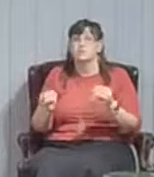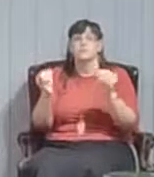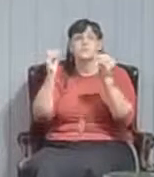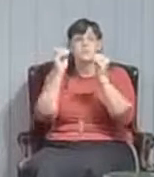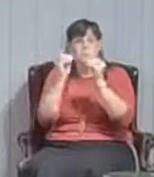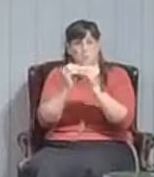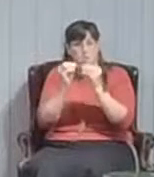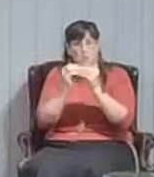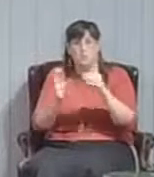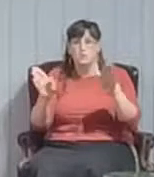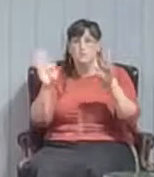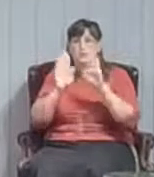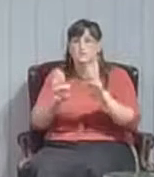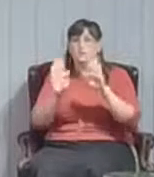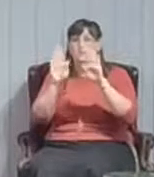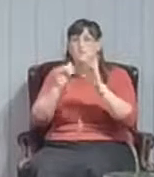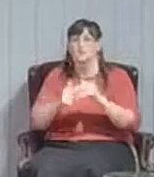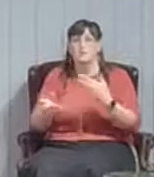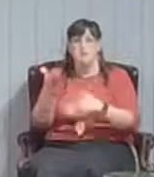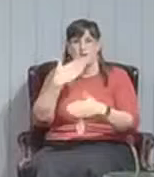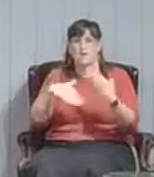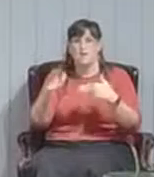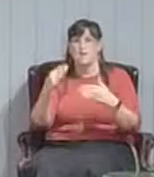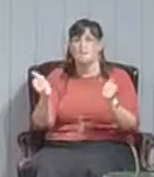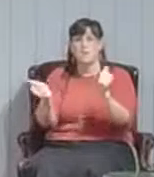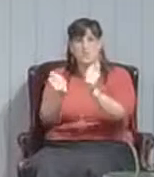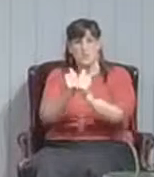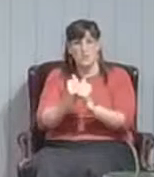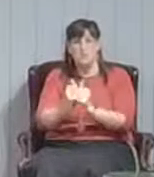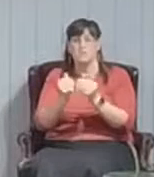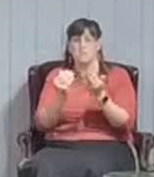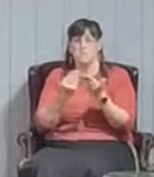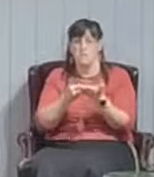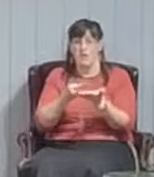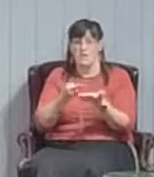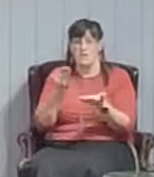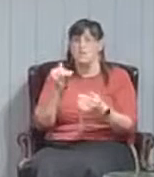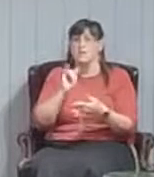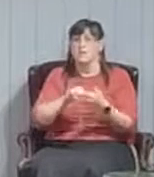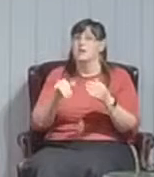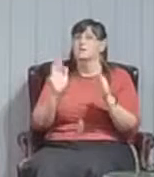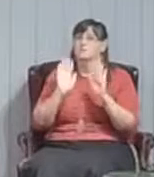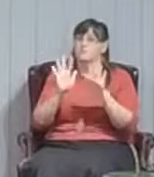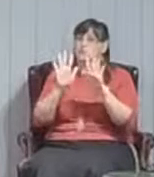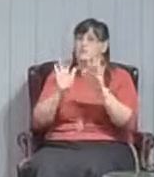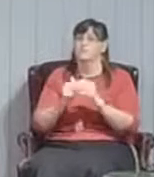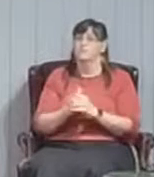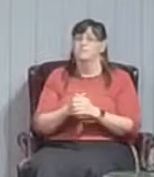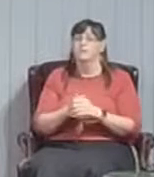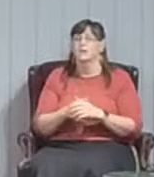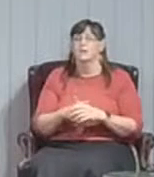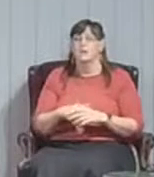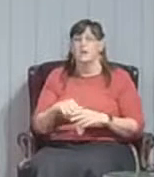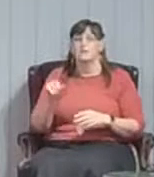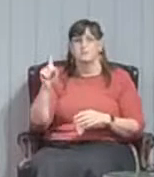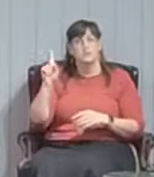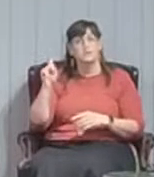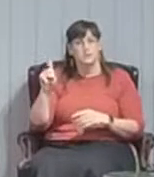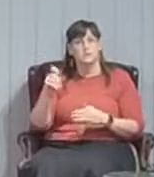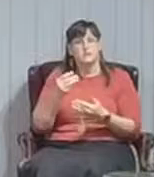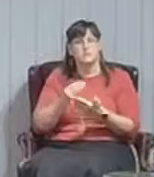Sometimes they come and they've got money. What a wonderful thing. Because, it does take some money to do